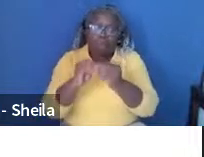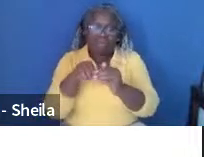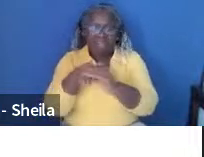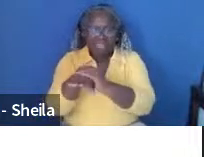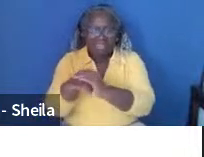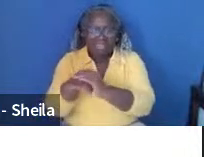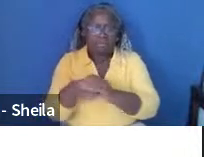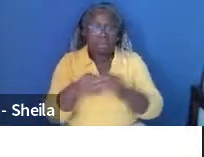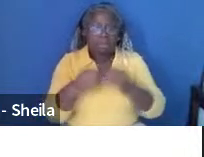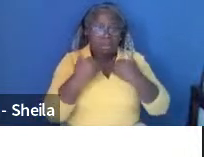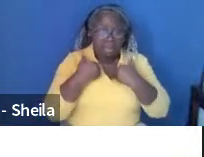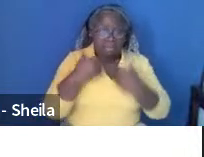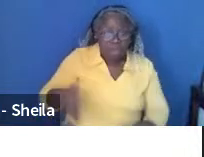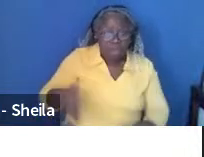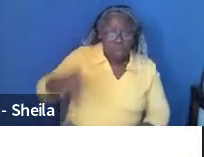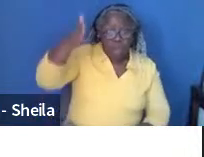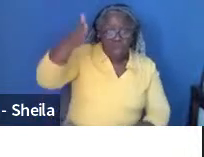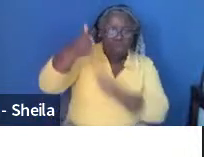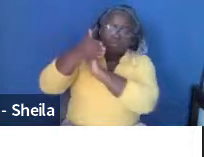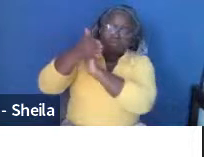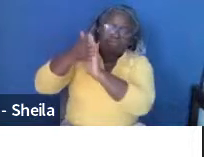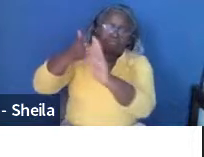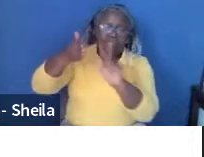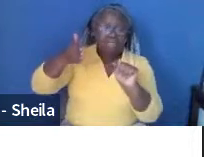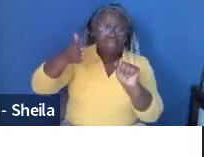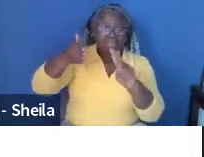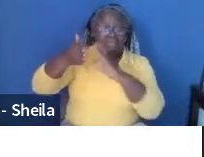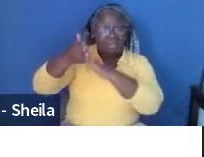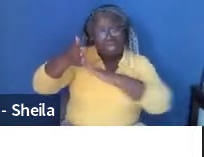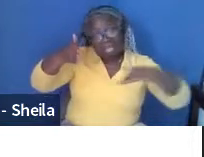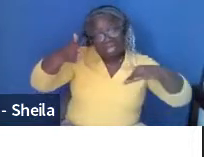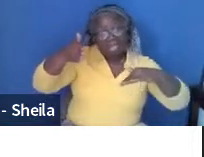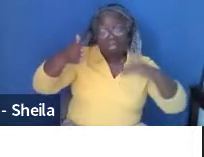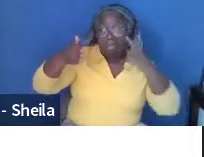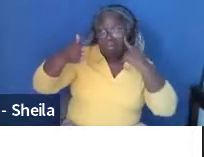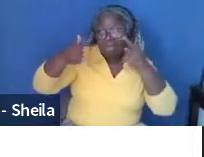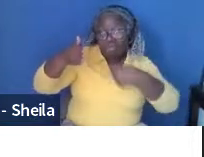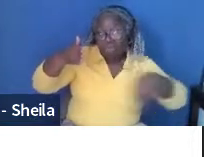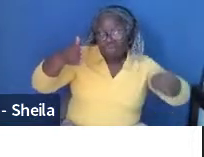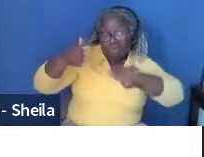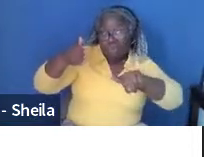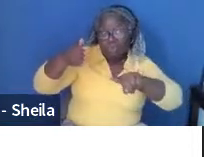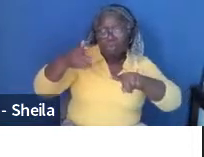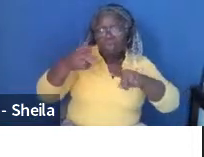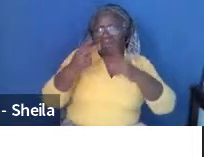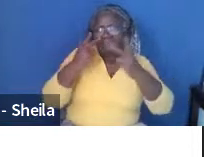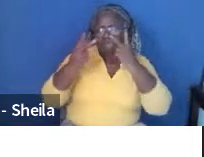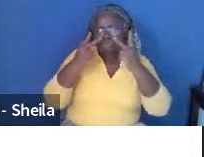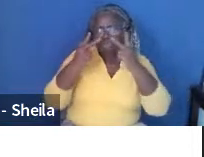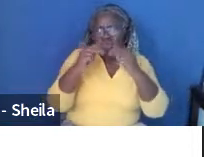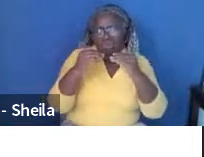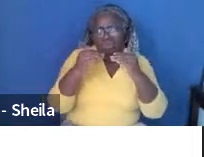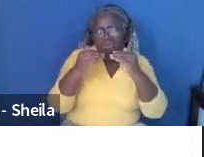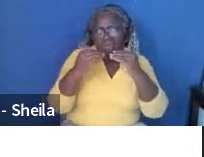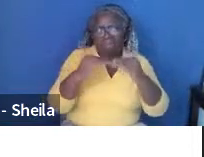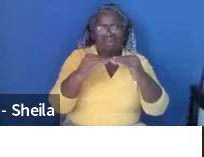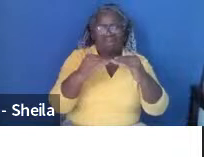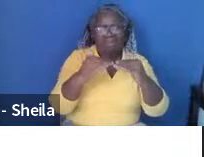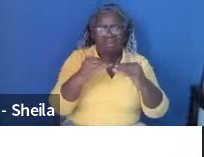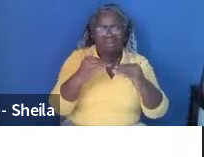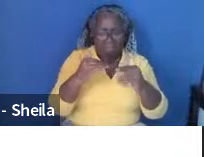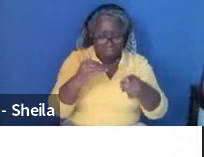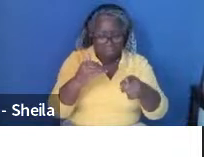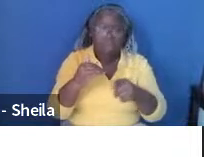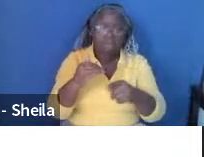for people with vision impairments, is to take the elements that are a hazard and put them up on top of